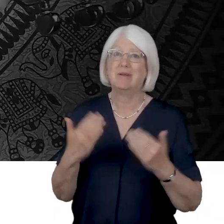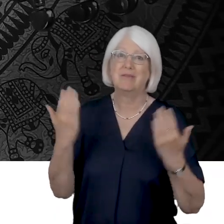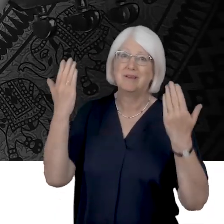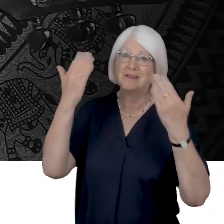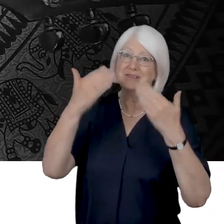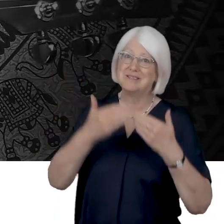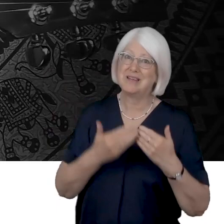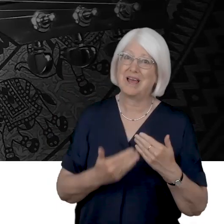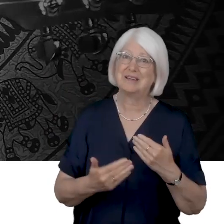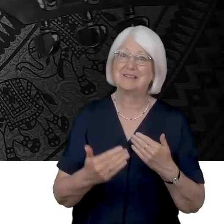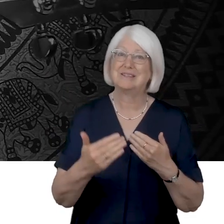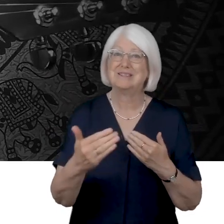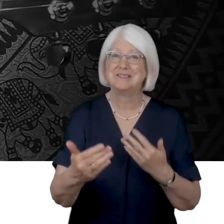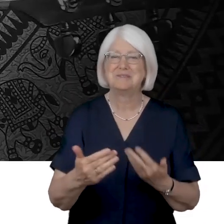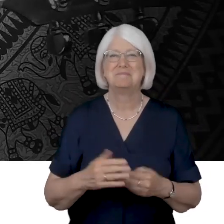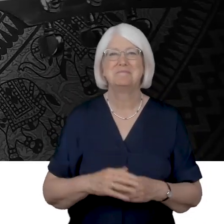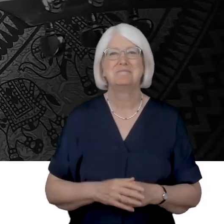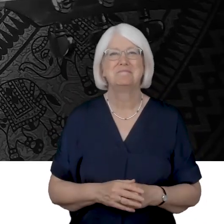day and the